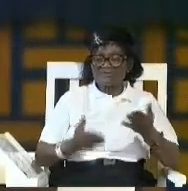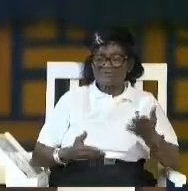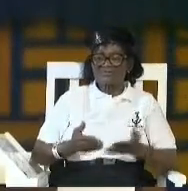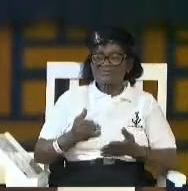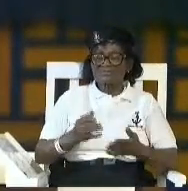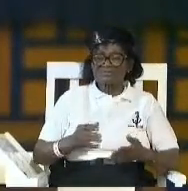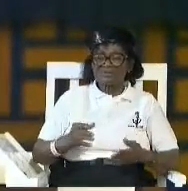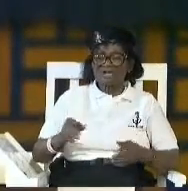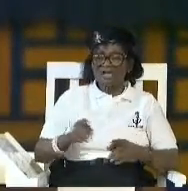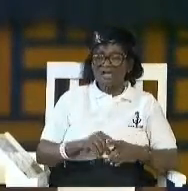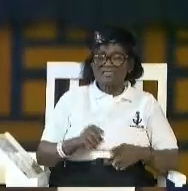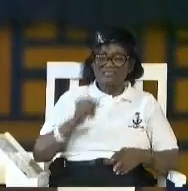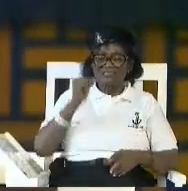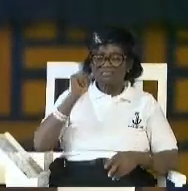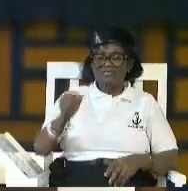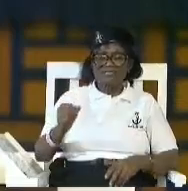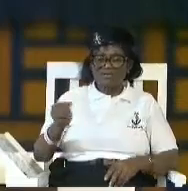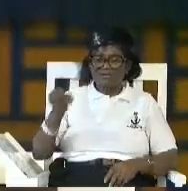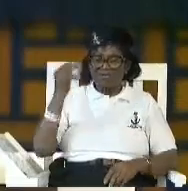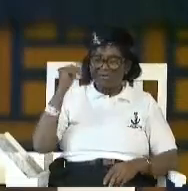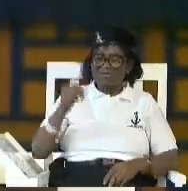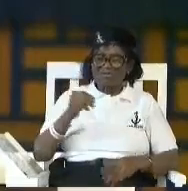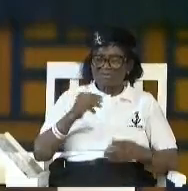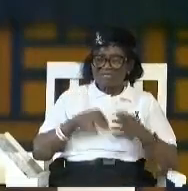As she was entering the auditorium,